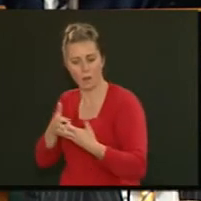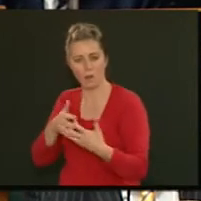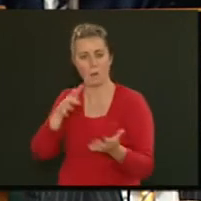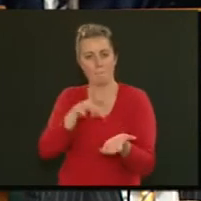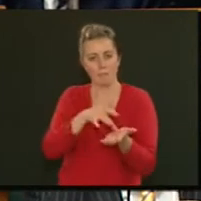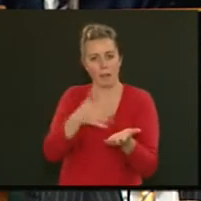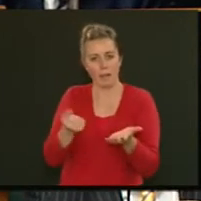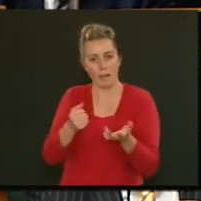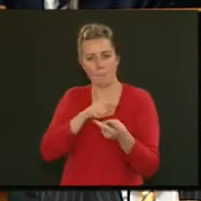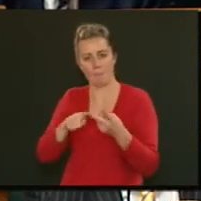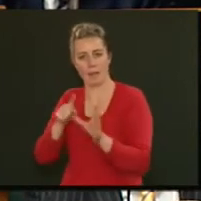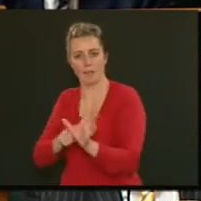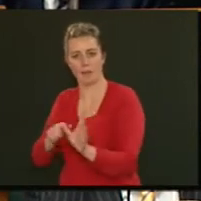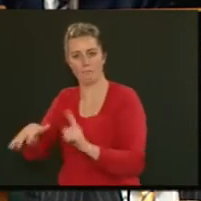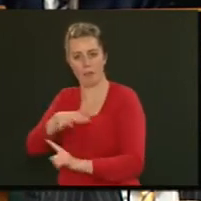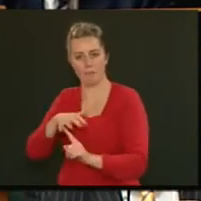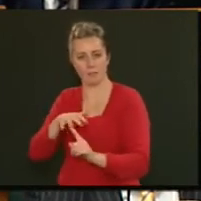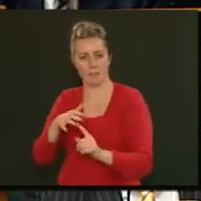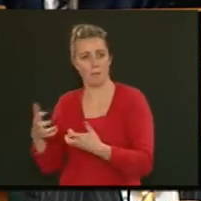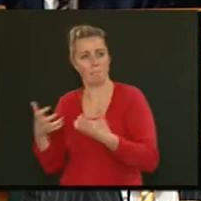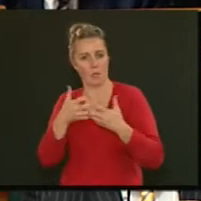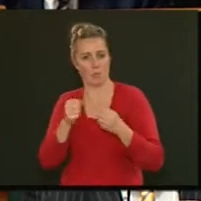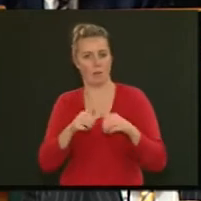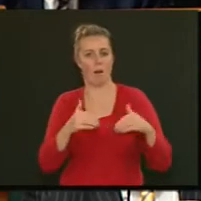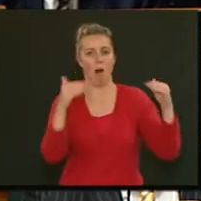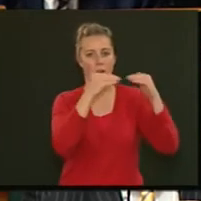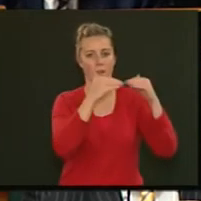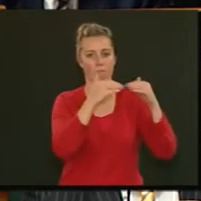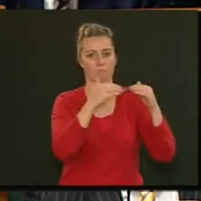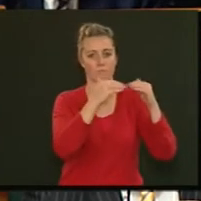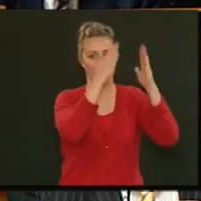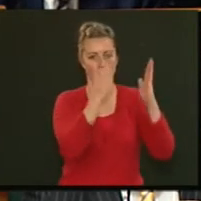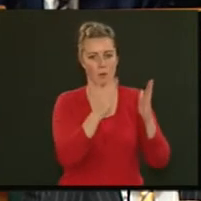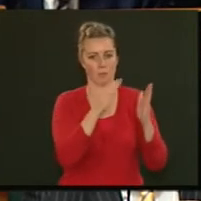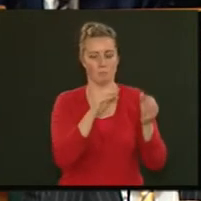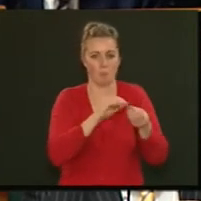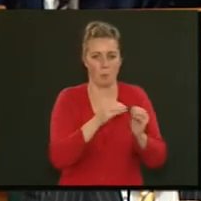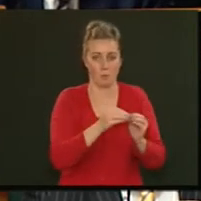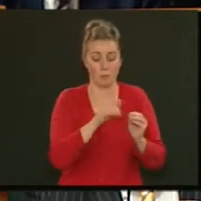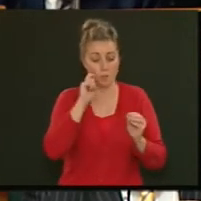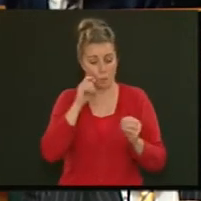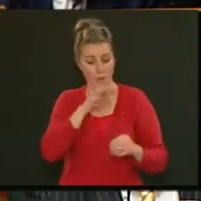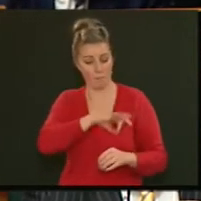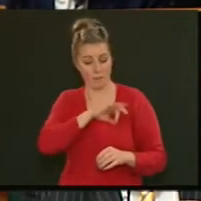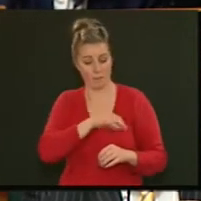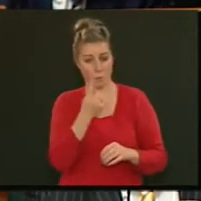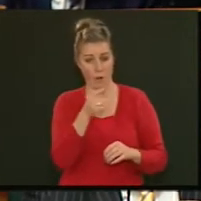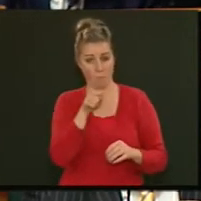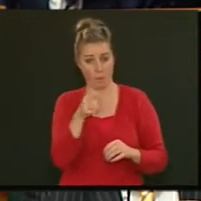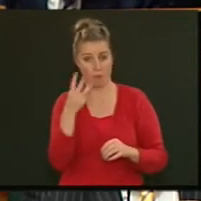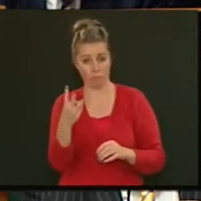families and higher housing costs. This package, Mr Speaker, will benefit 1.3